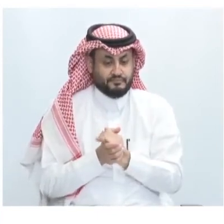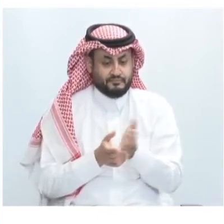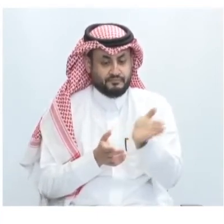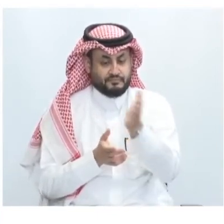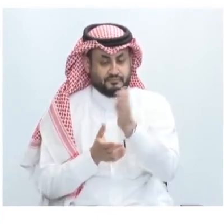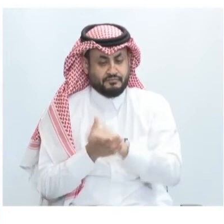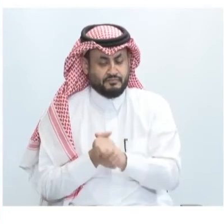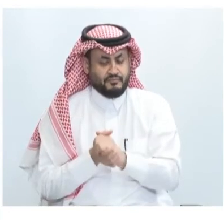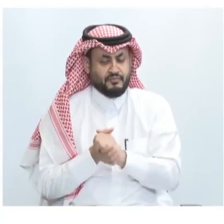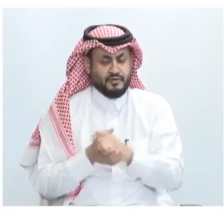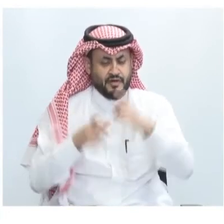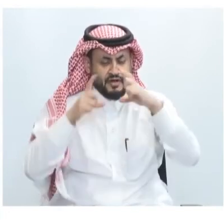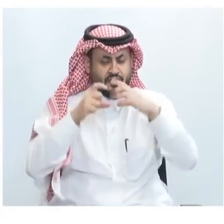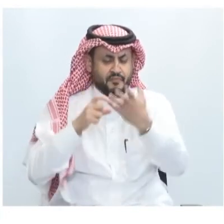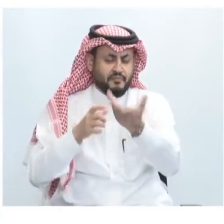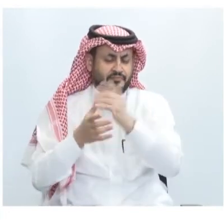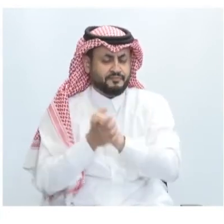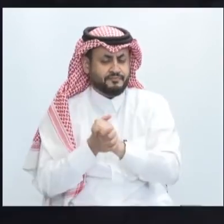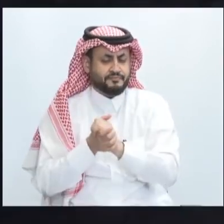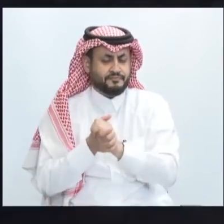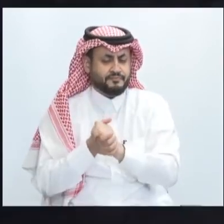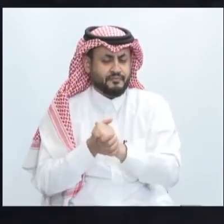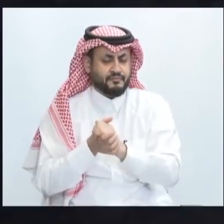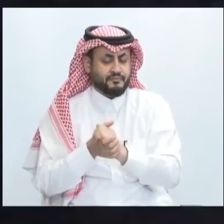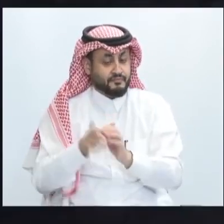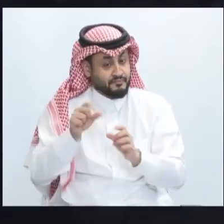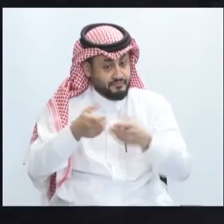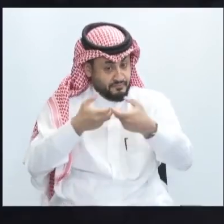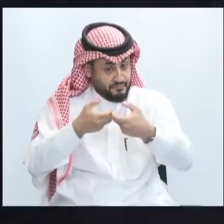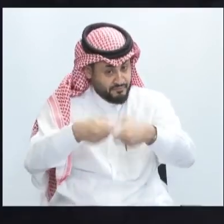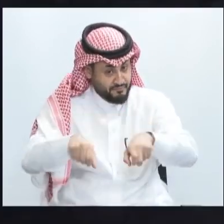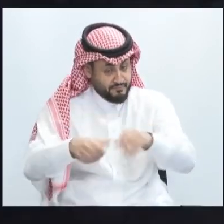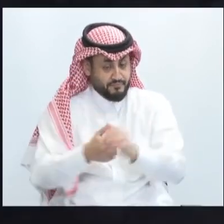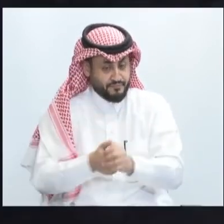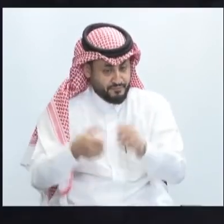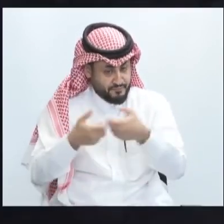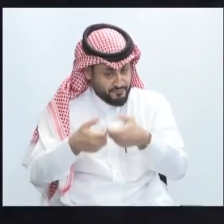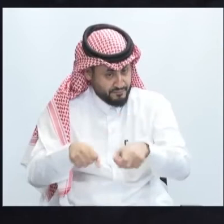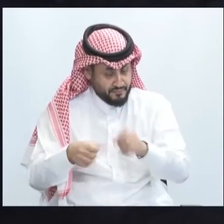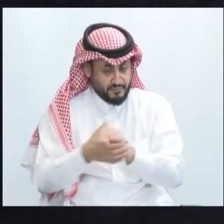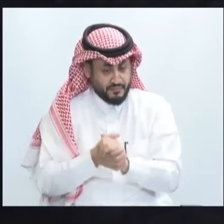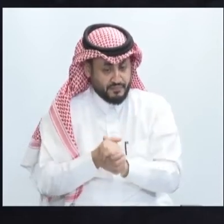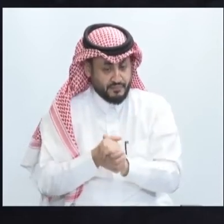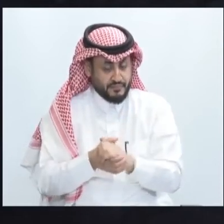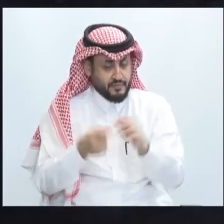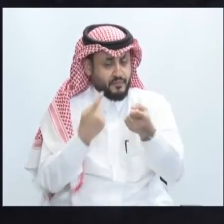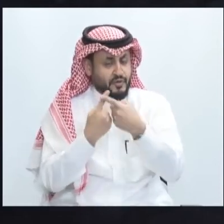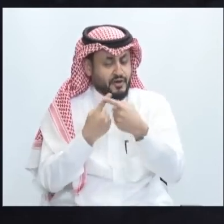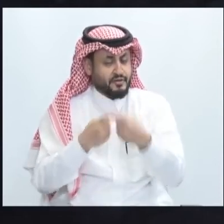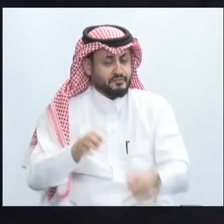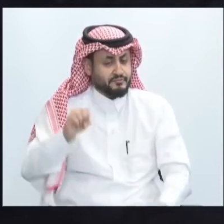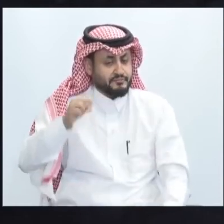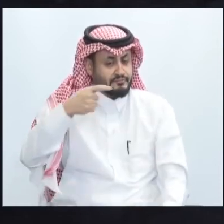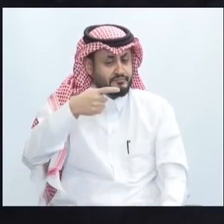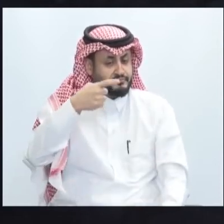have? The letter E. Okay, can you tell me what are these? Yes, one of them is called